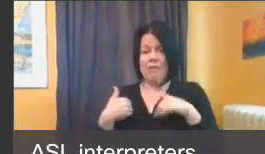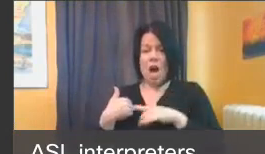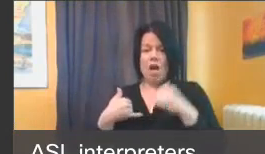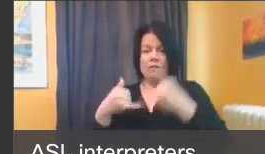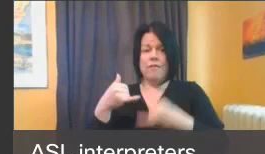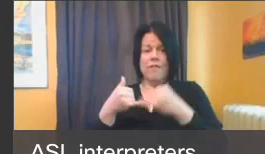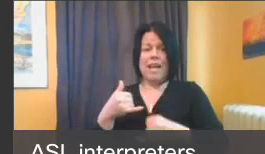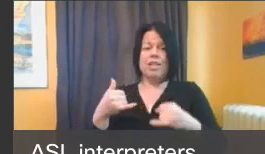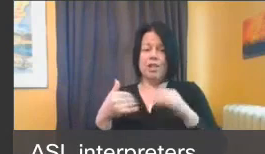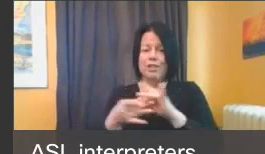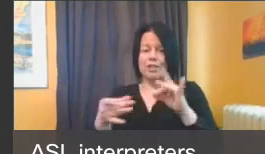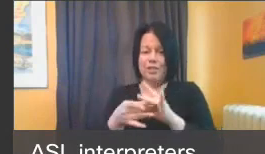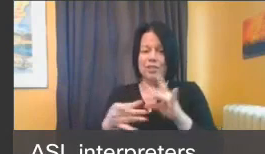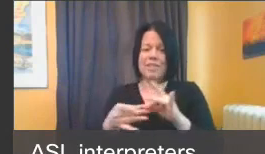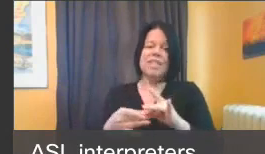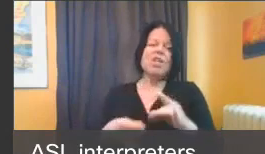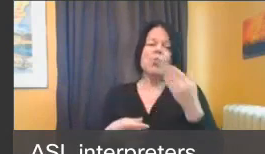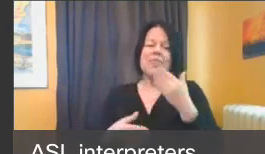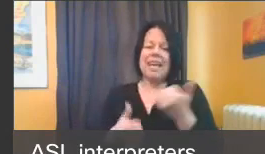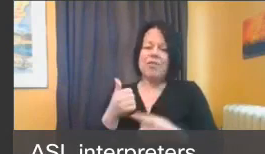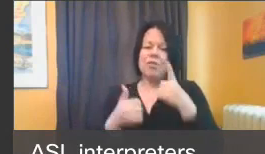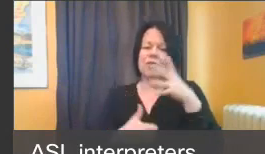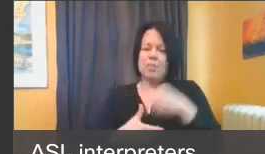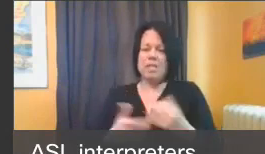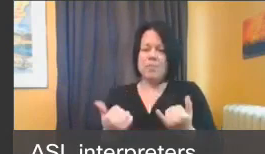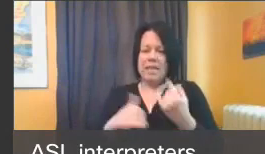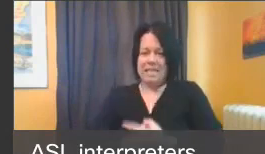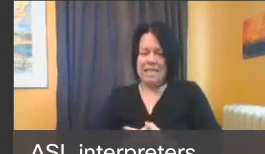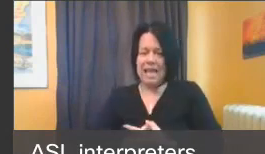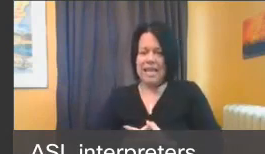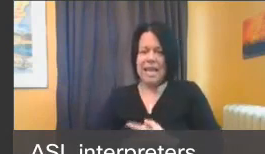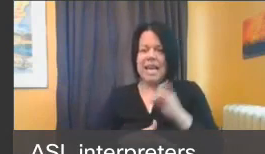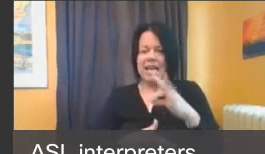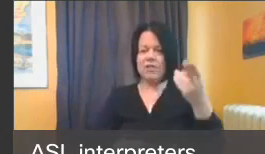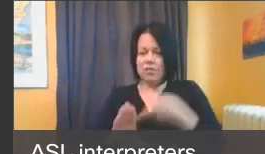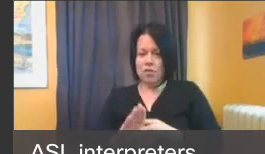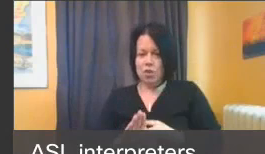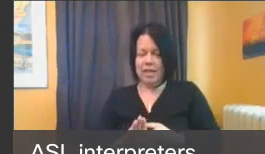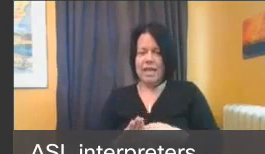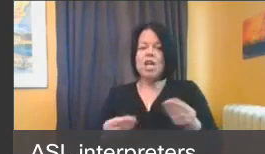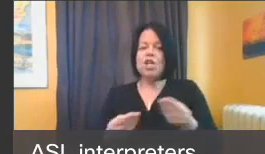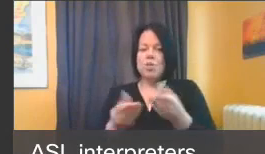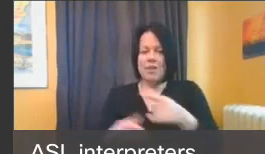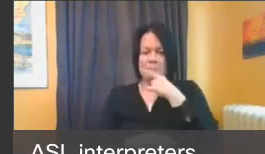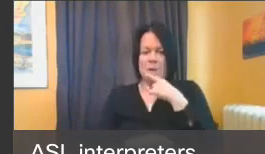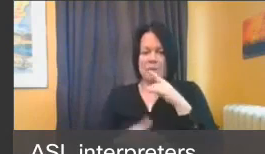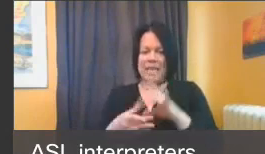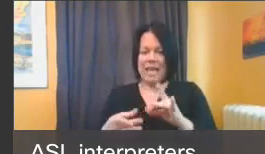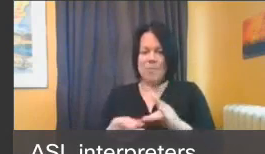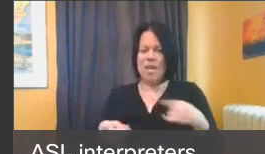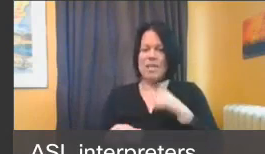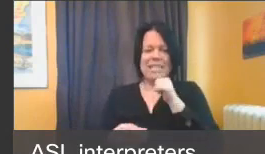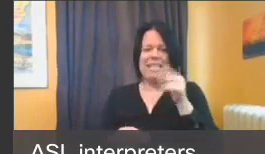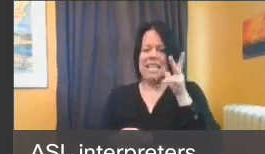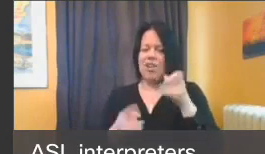We appreciate everyone's participation in today's meeting. If you have joined to provide public comment, but we did not hear from you, we ask you to